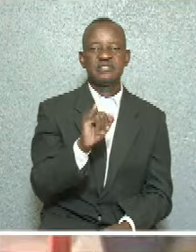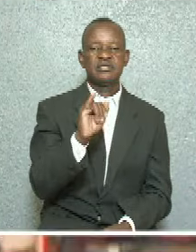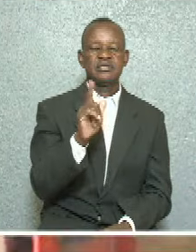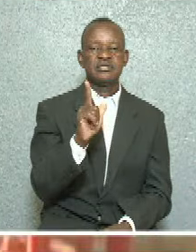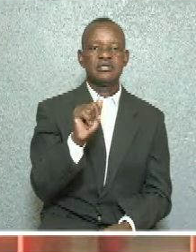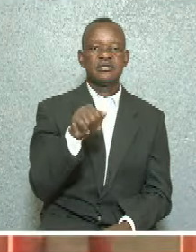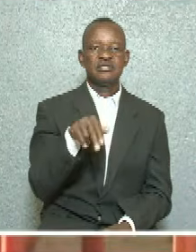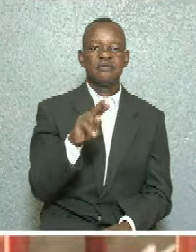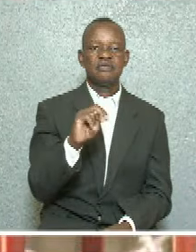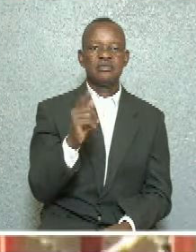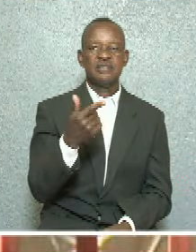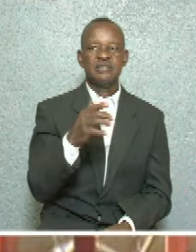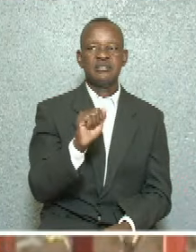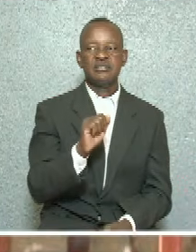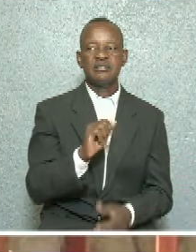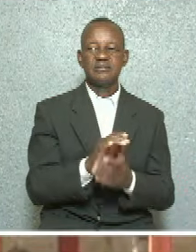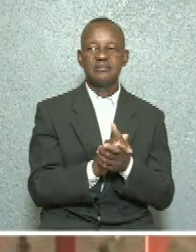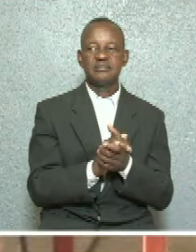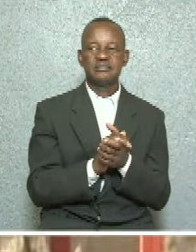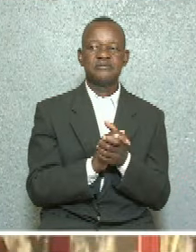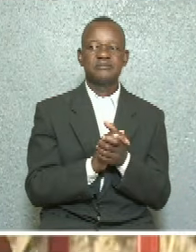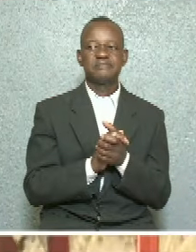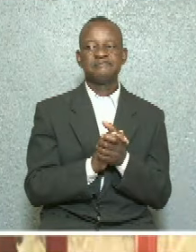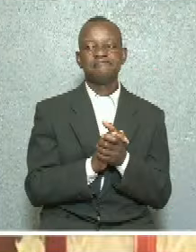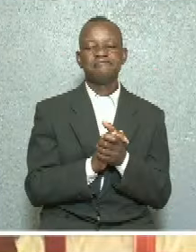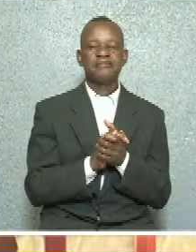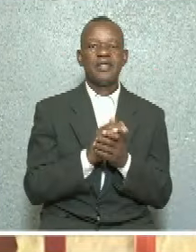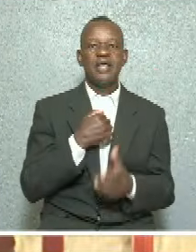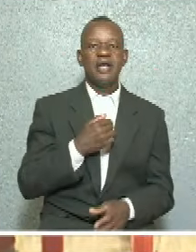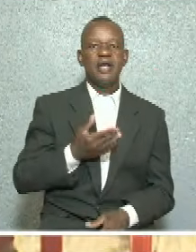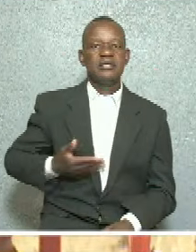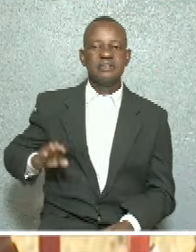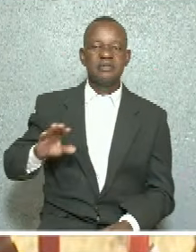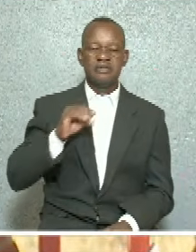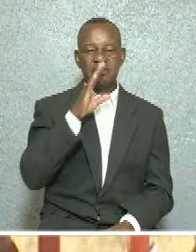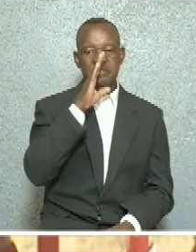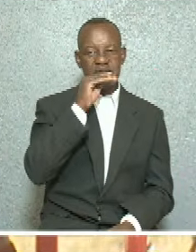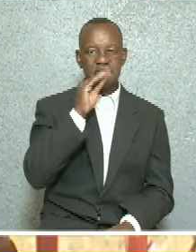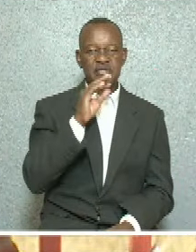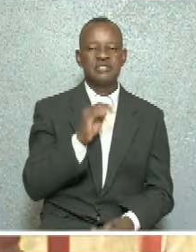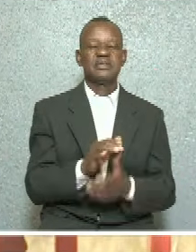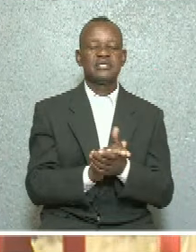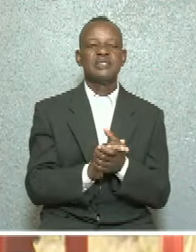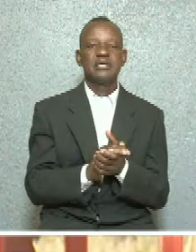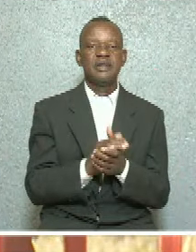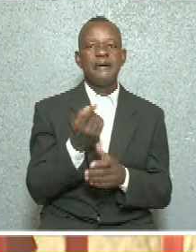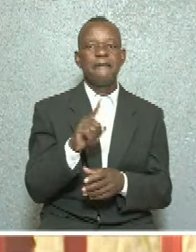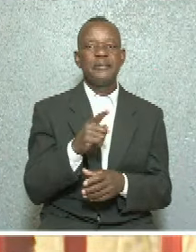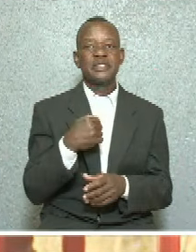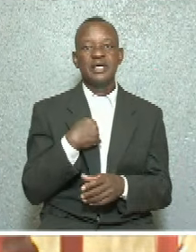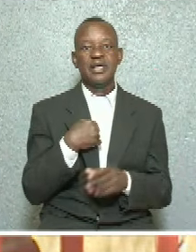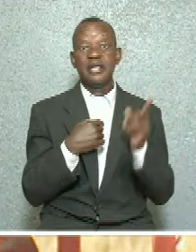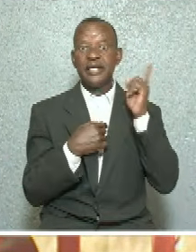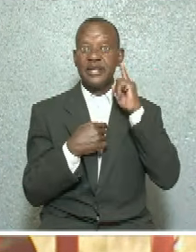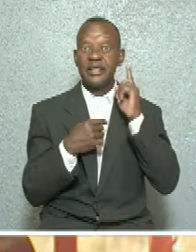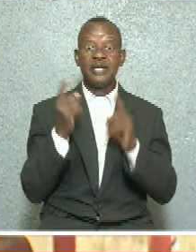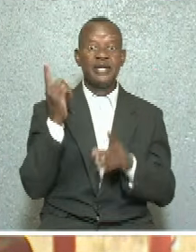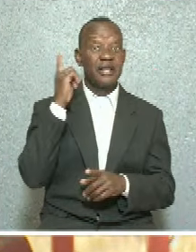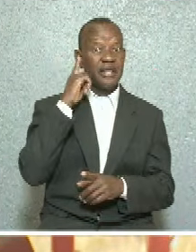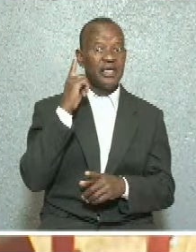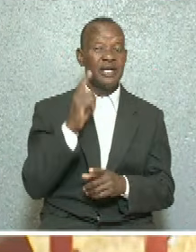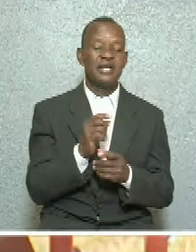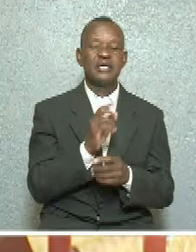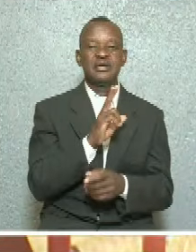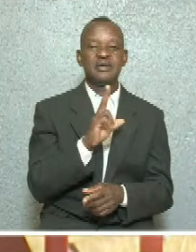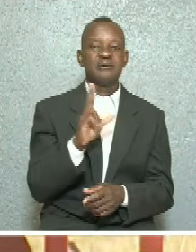when I came here, I was not ready to say something, but I saw people sharing their stories. And when Pay started, I was one of the people